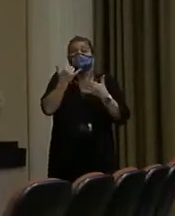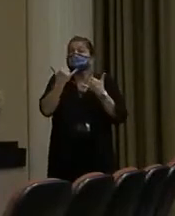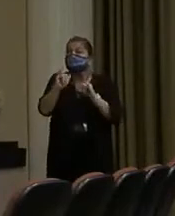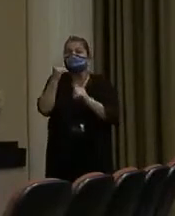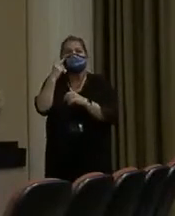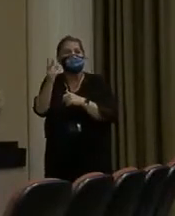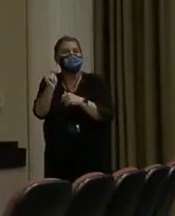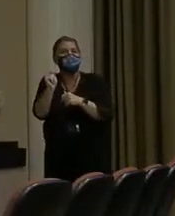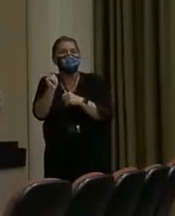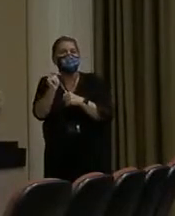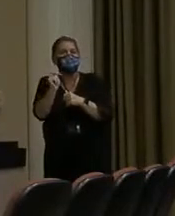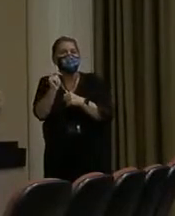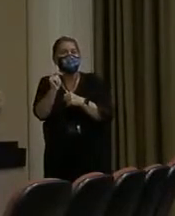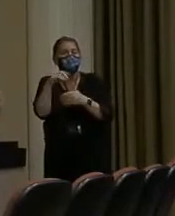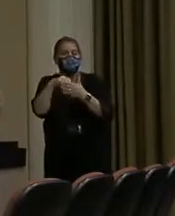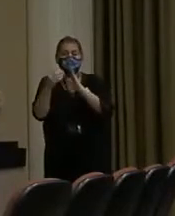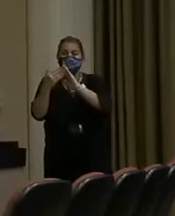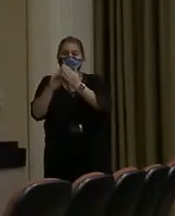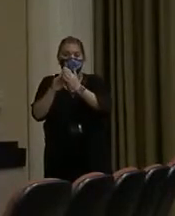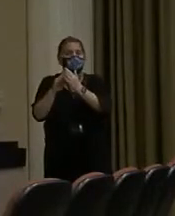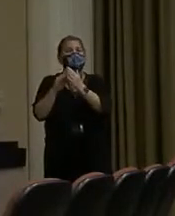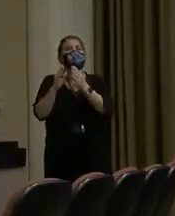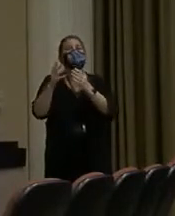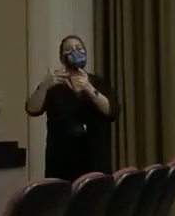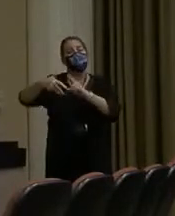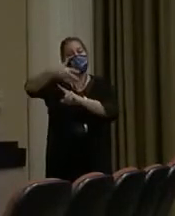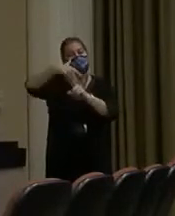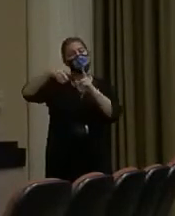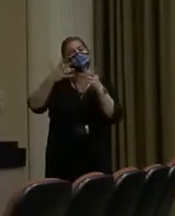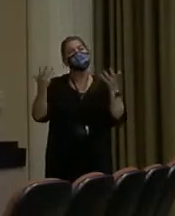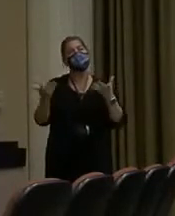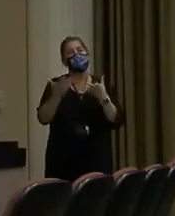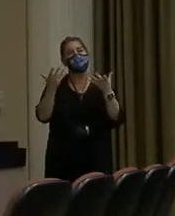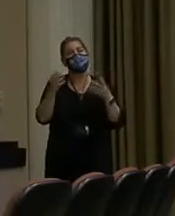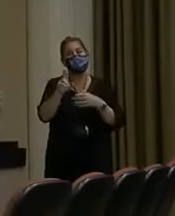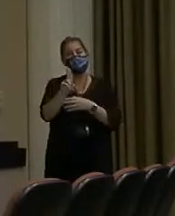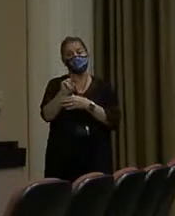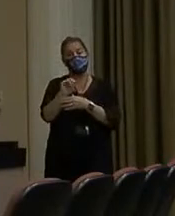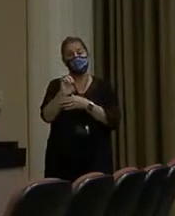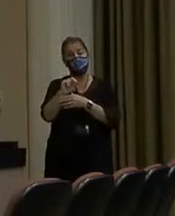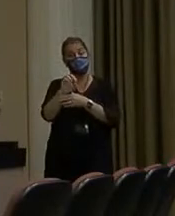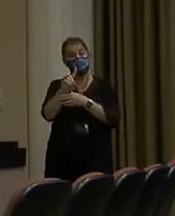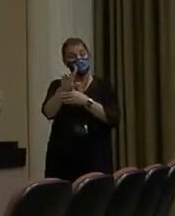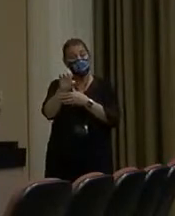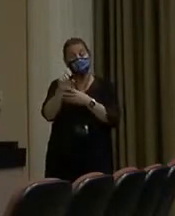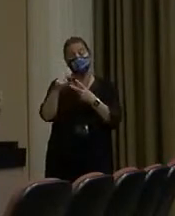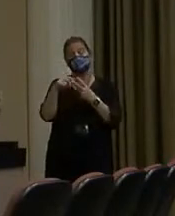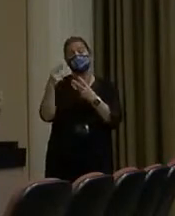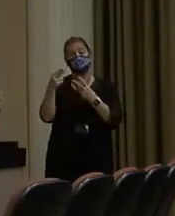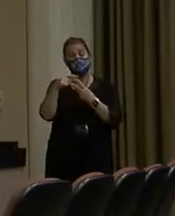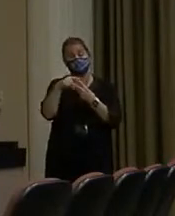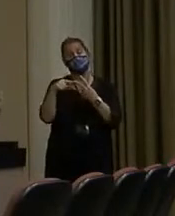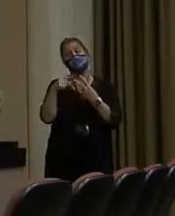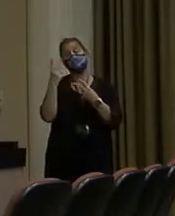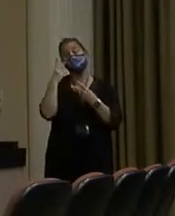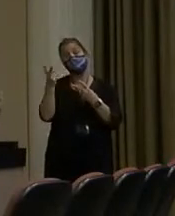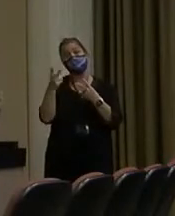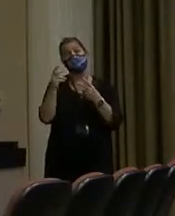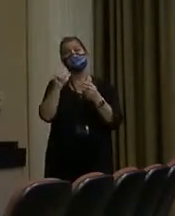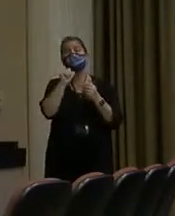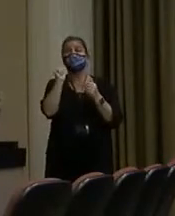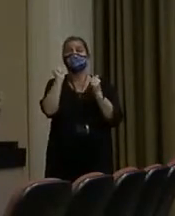Adding to the distrust that we're still seeing. Right along in the communities that surround us here in Uniondale and Hempstead. It's not